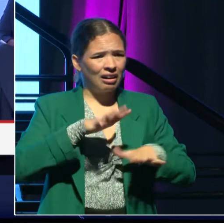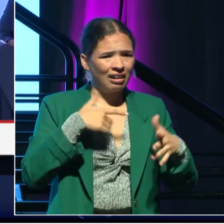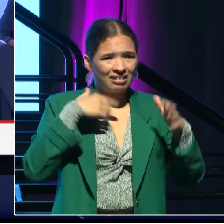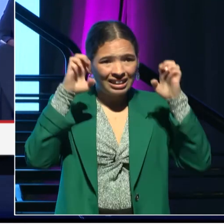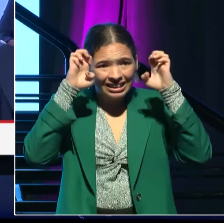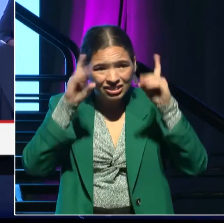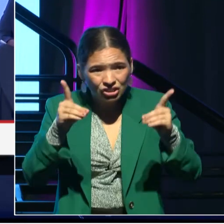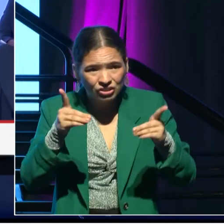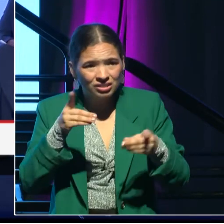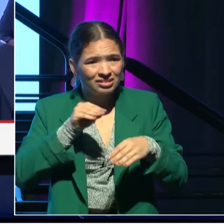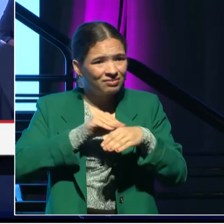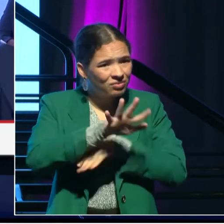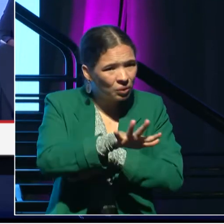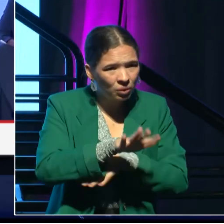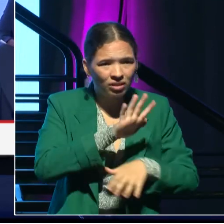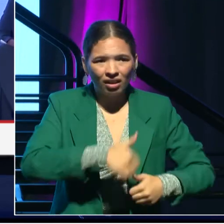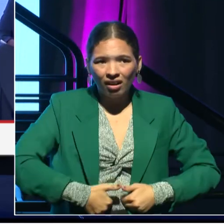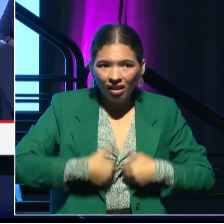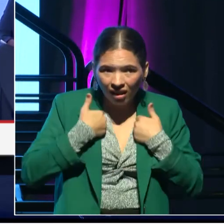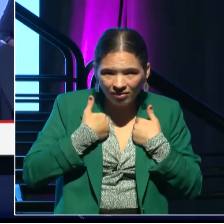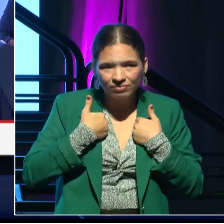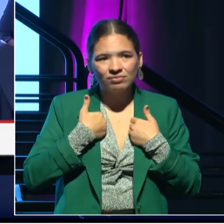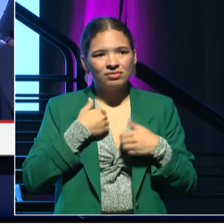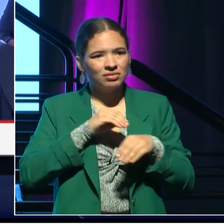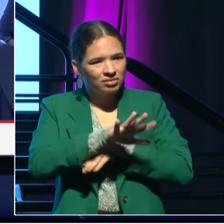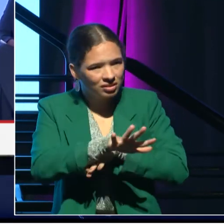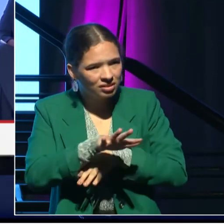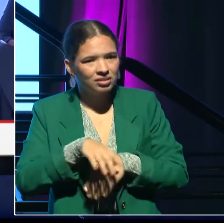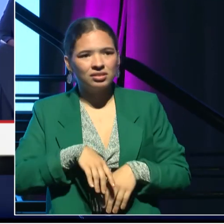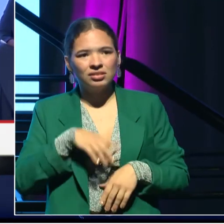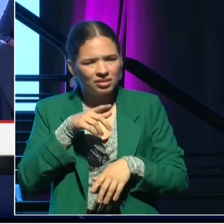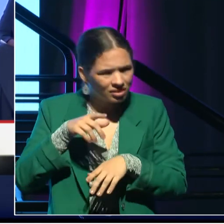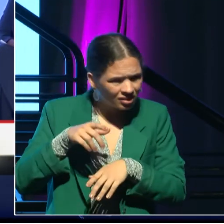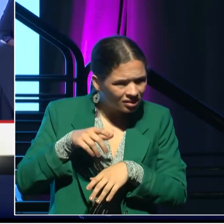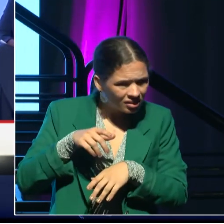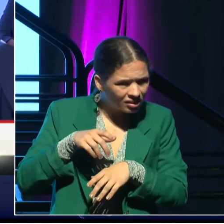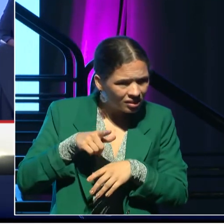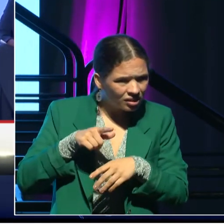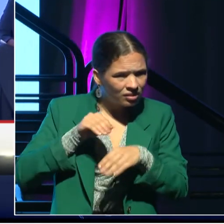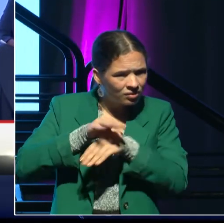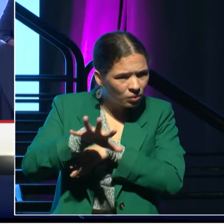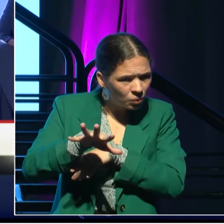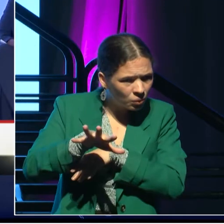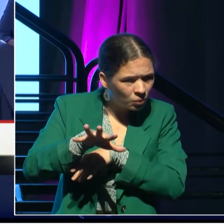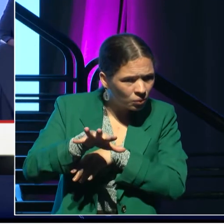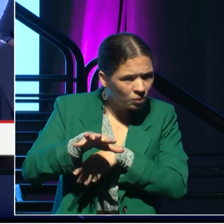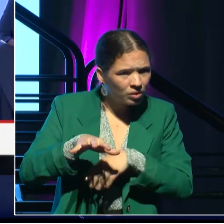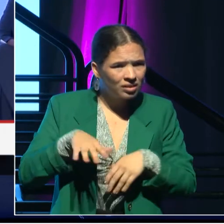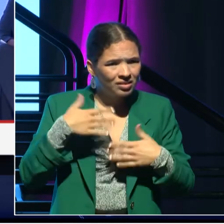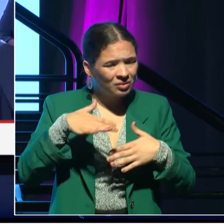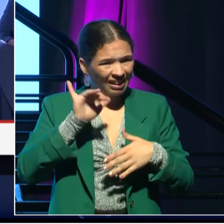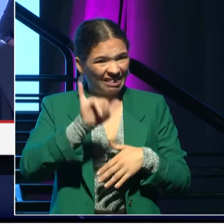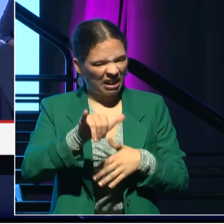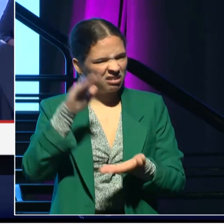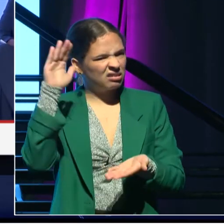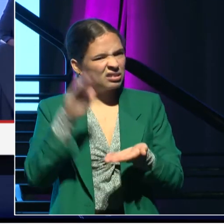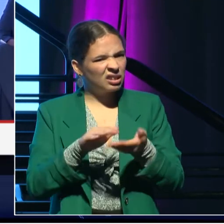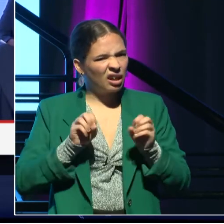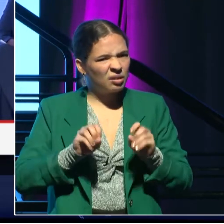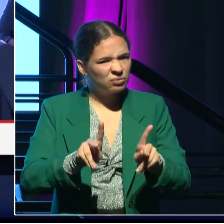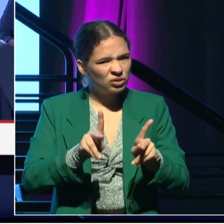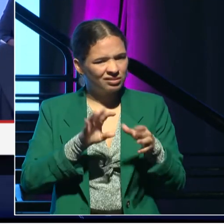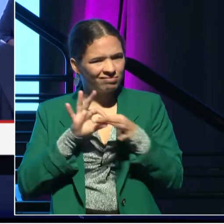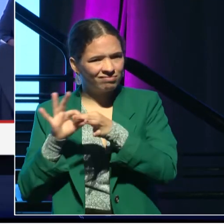over the course of their life and their financial stability and financial opportunities. So these connections are critical. The role